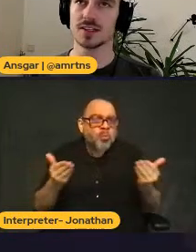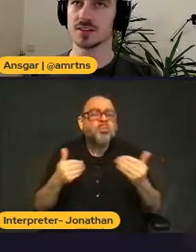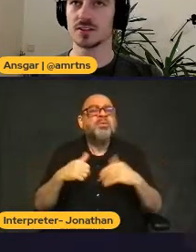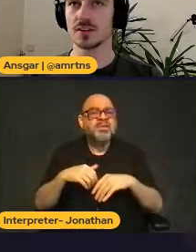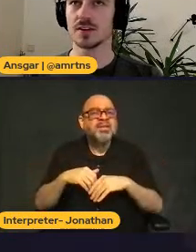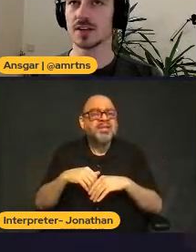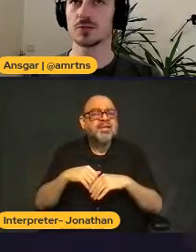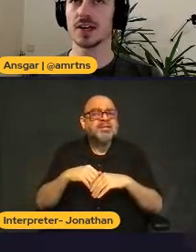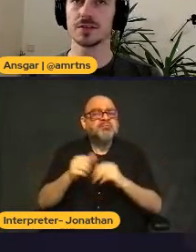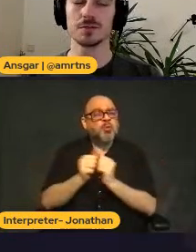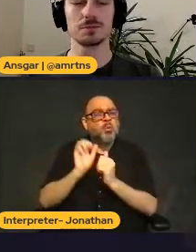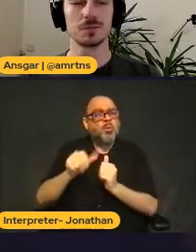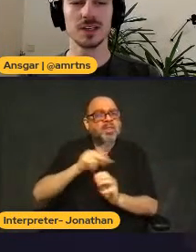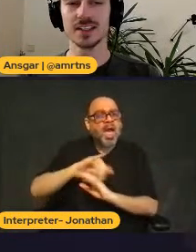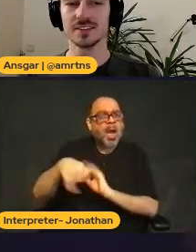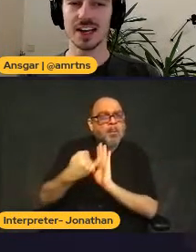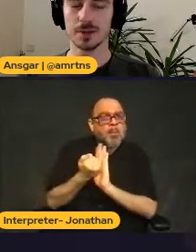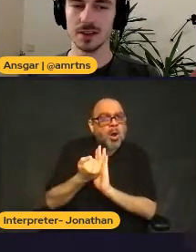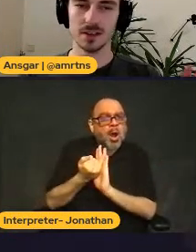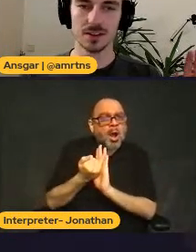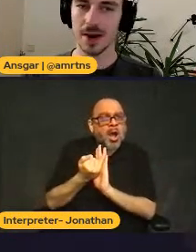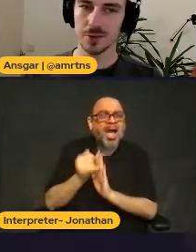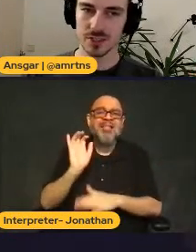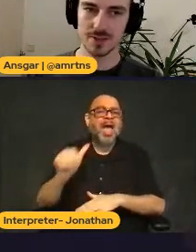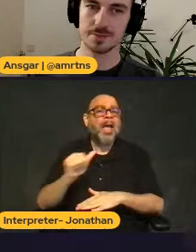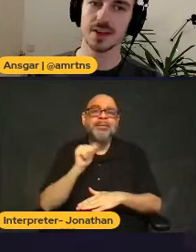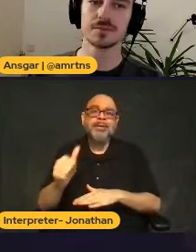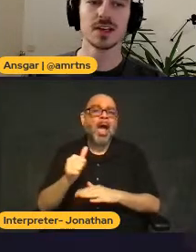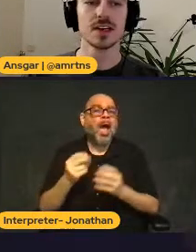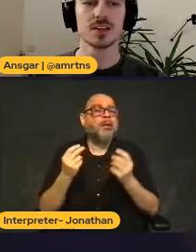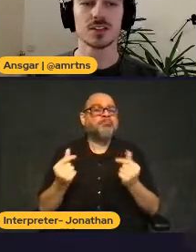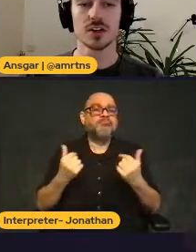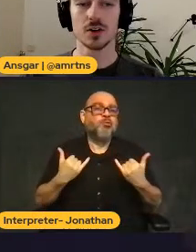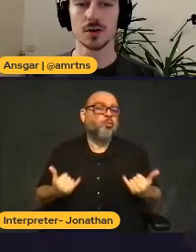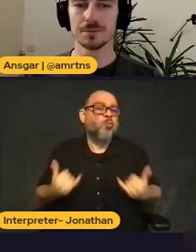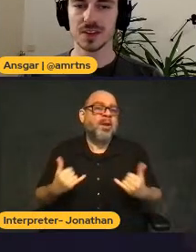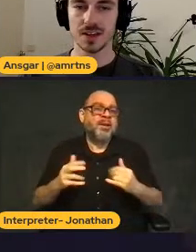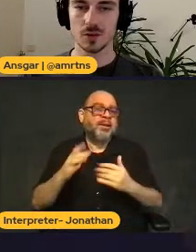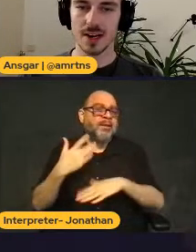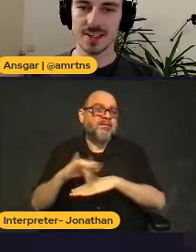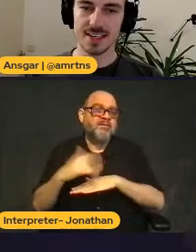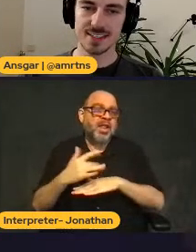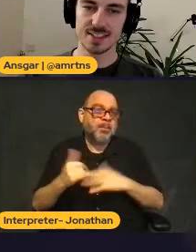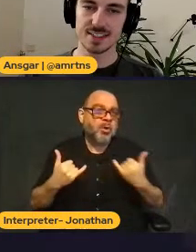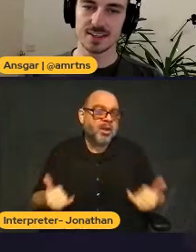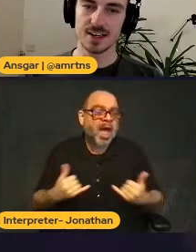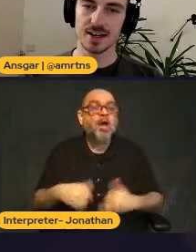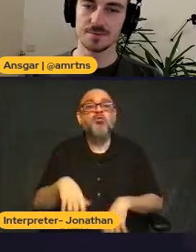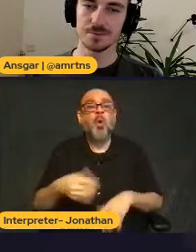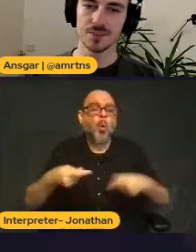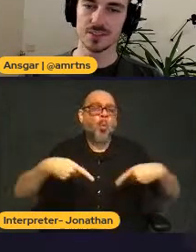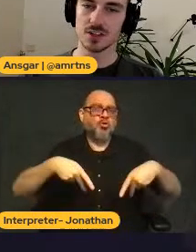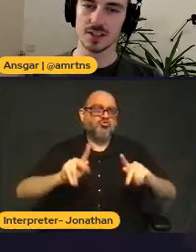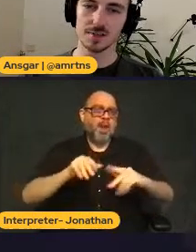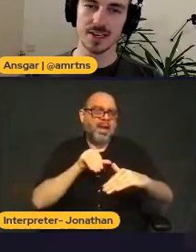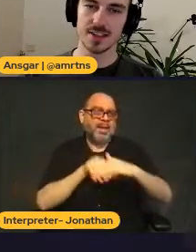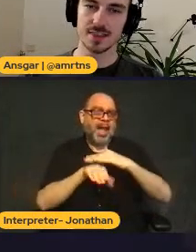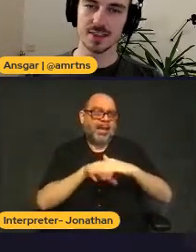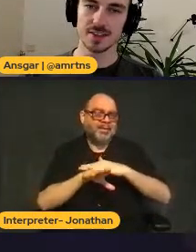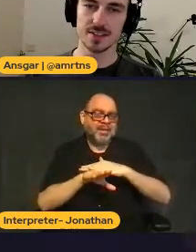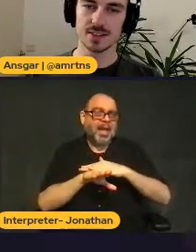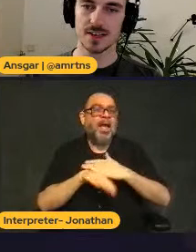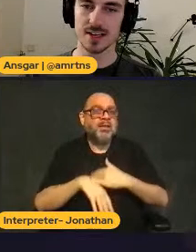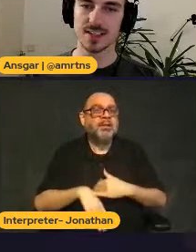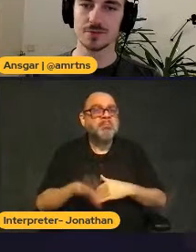now, so that's not a readily available library or something. So grant access, it's all defined